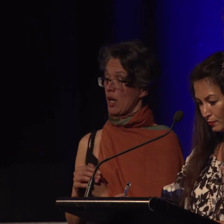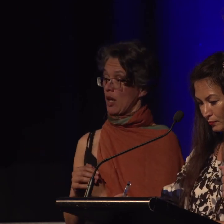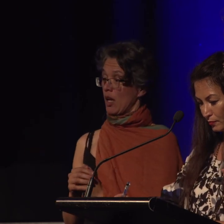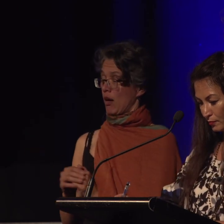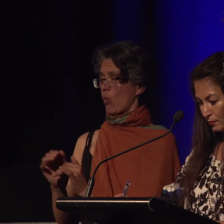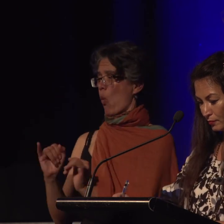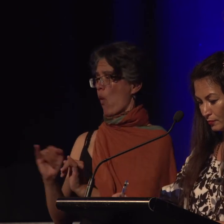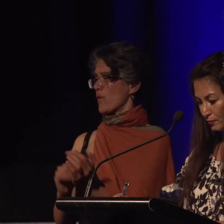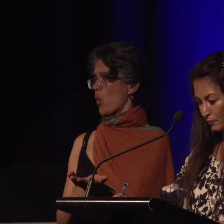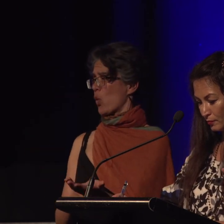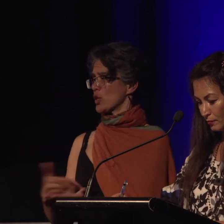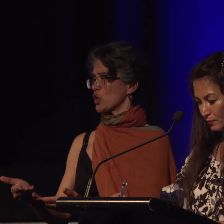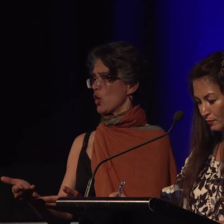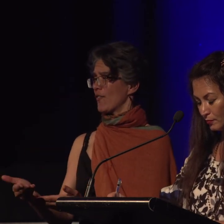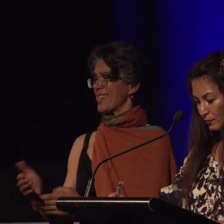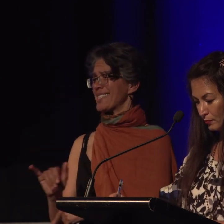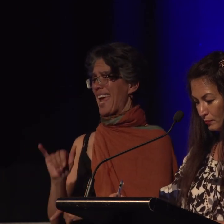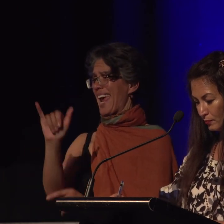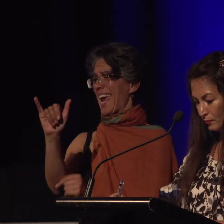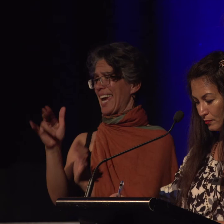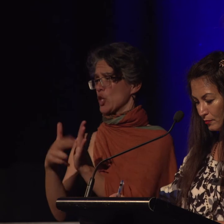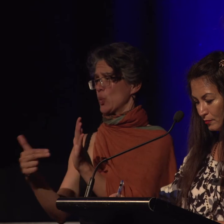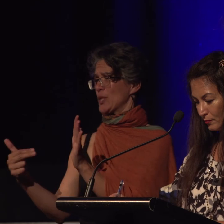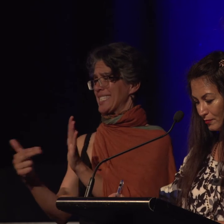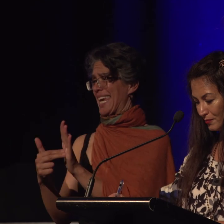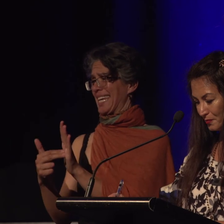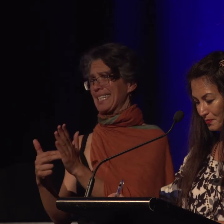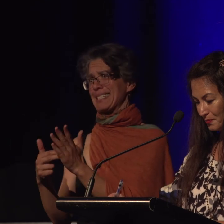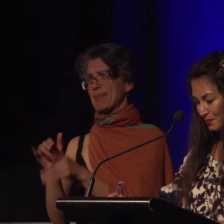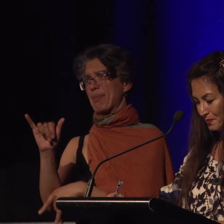awful service which Air New Zealand is giving the people of Whangarei through Whangarei Airport?